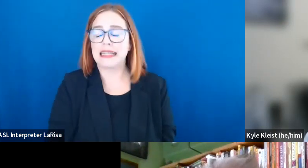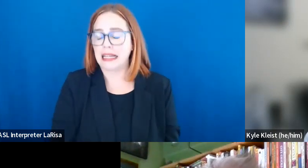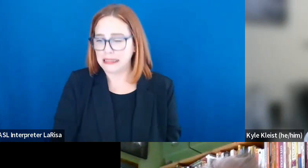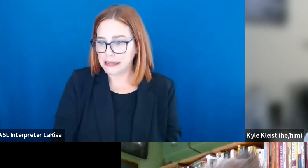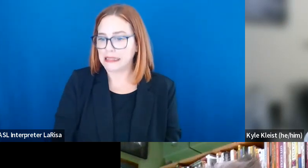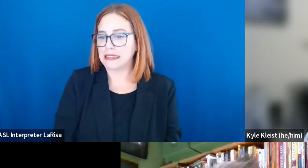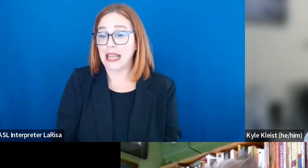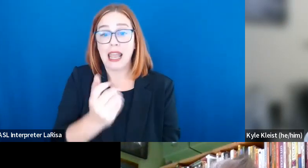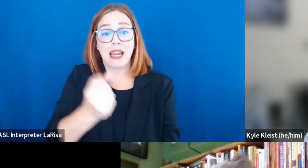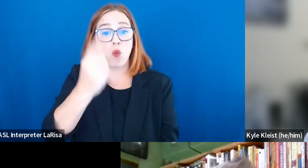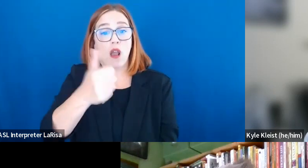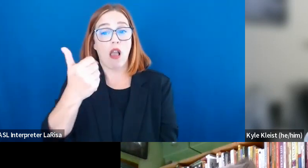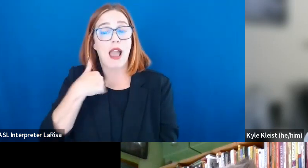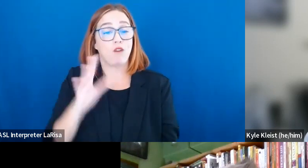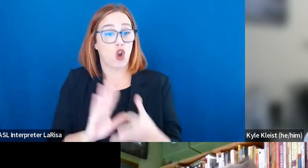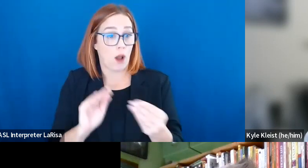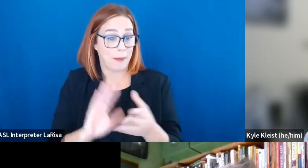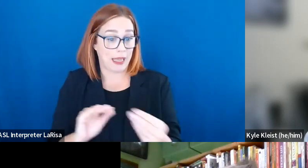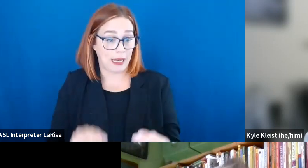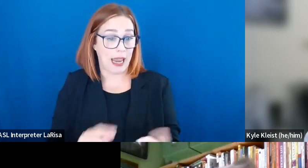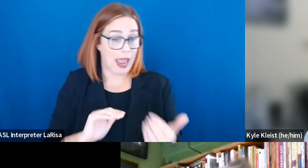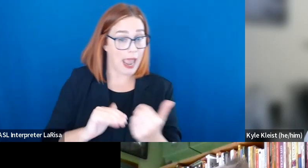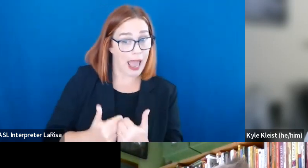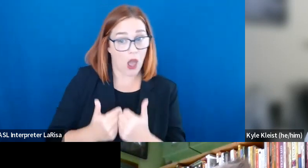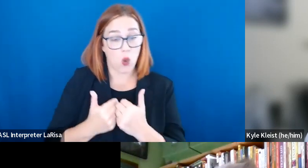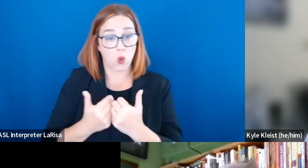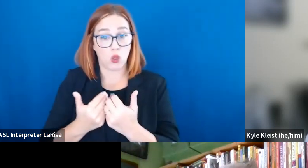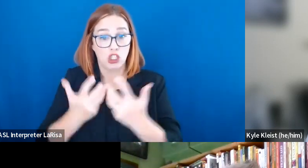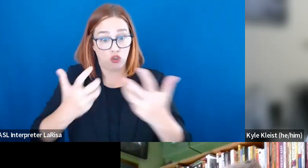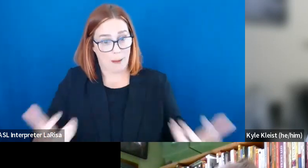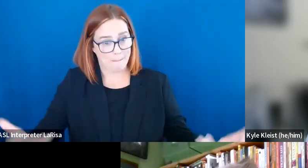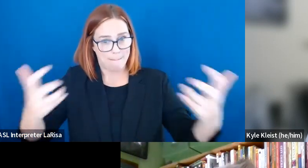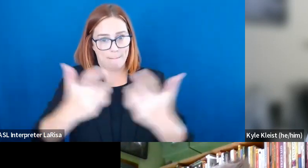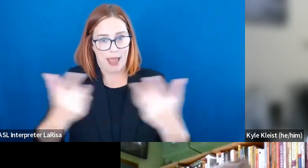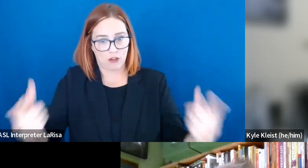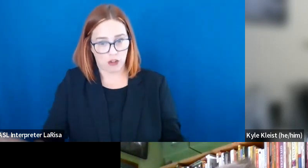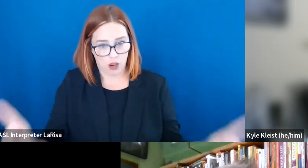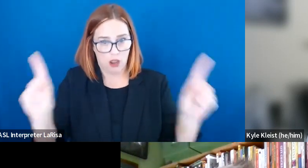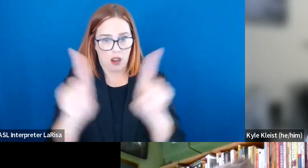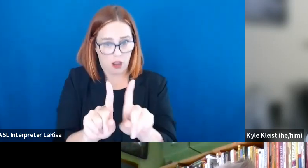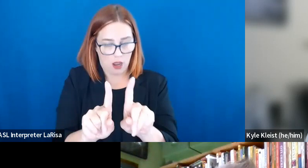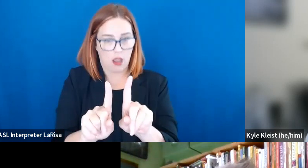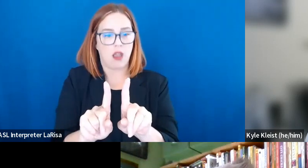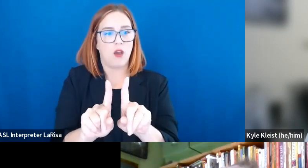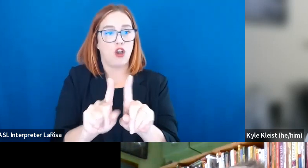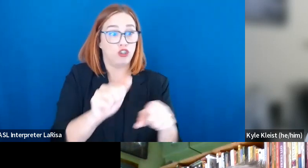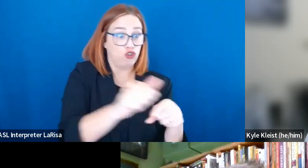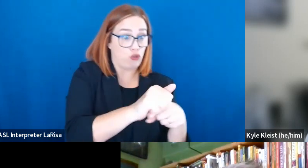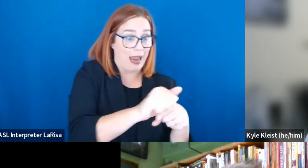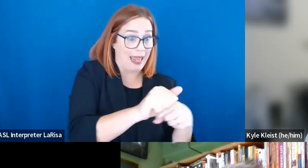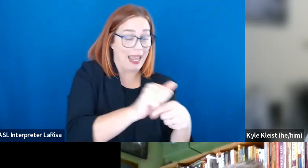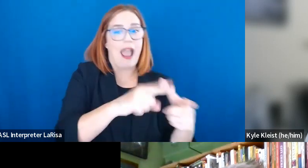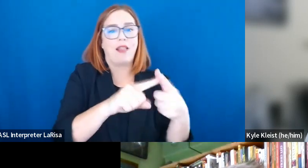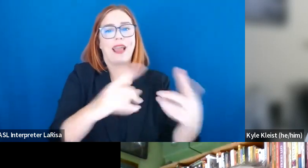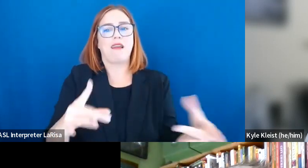Anybody else got comments then about how to match up those opportunities of training and connecting people